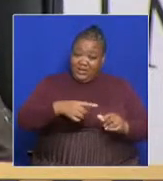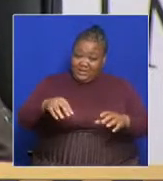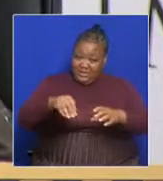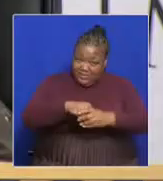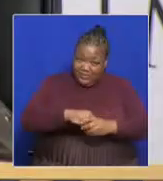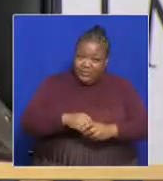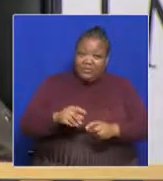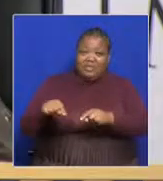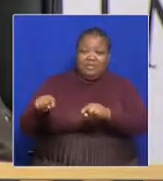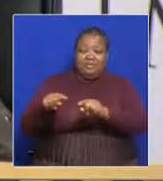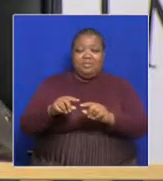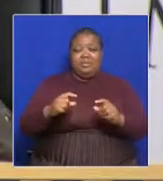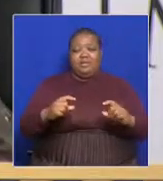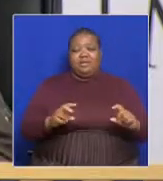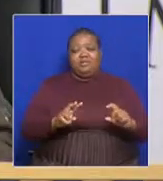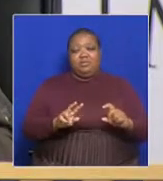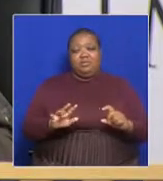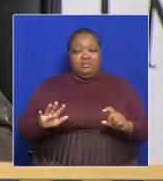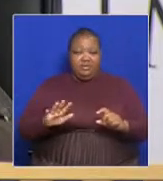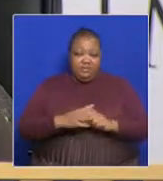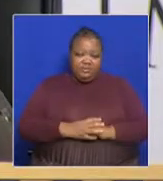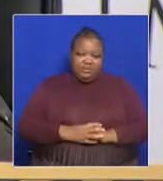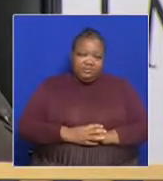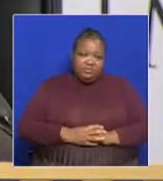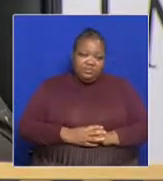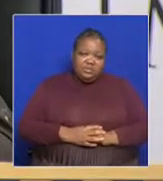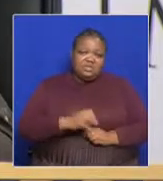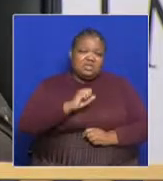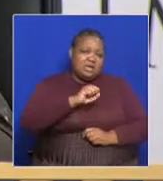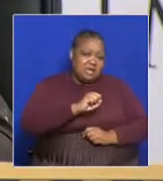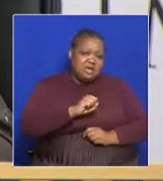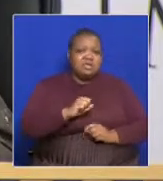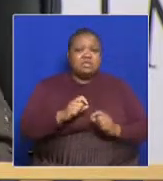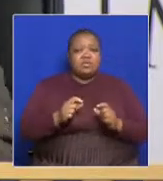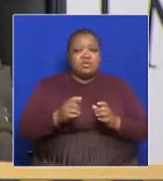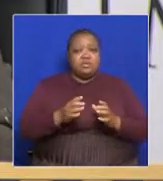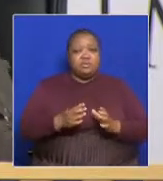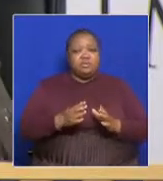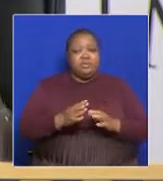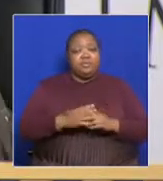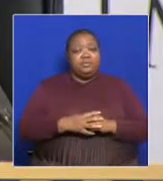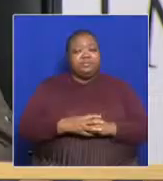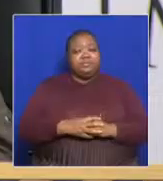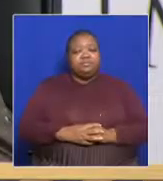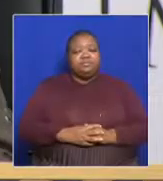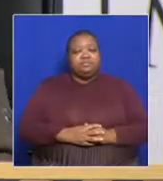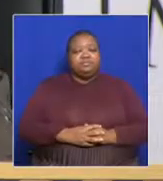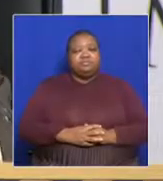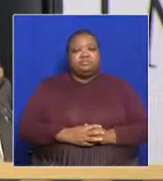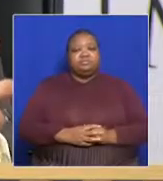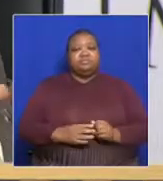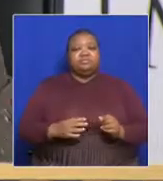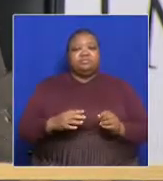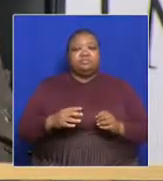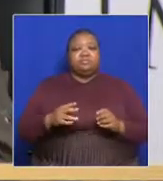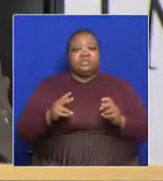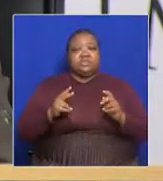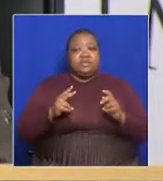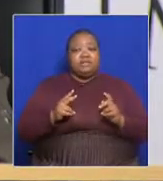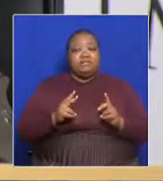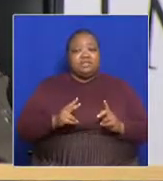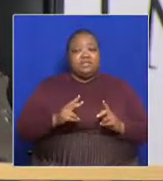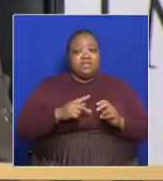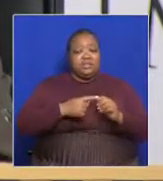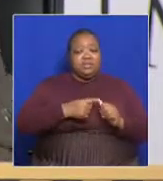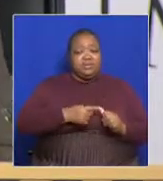25. Yes, and like I'm saying, Commissioner, they may not have been part of the physical counting. There's only so many people that can